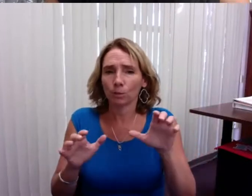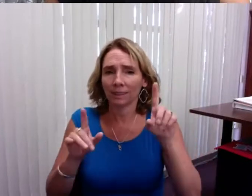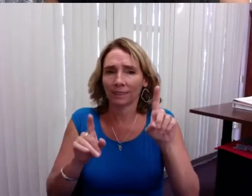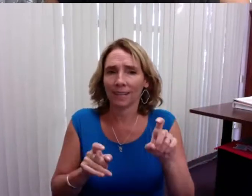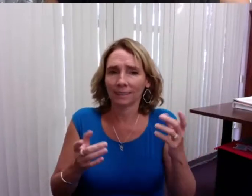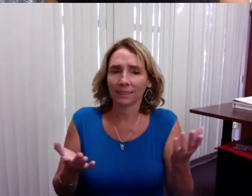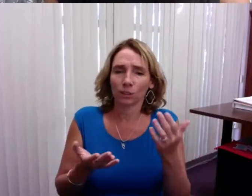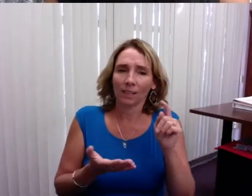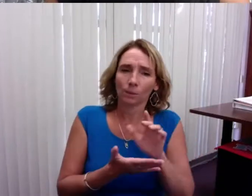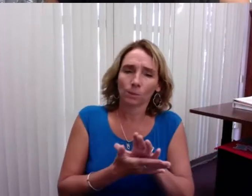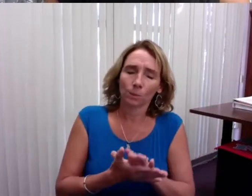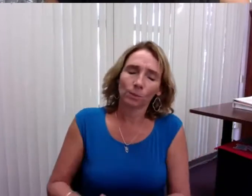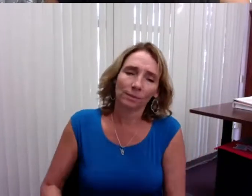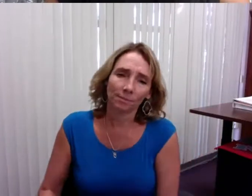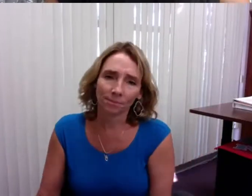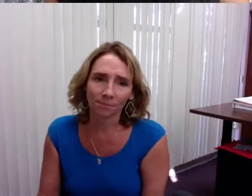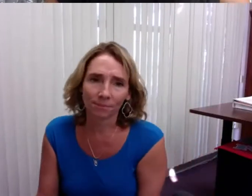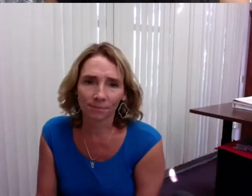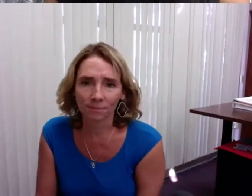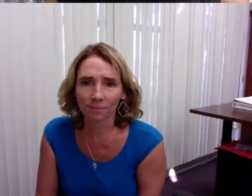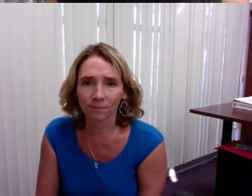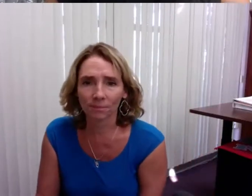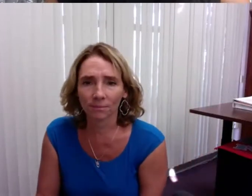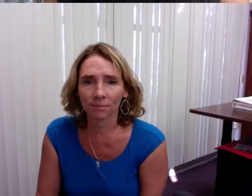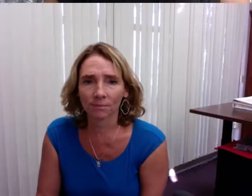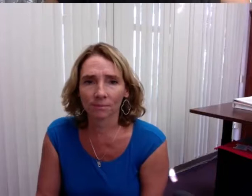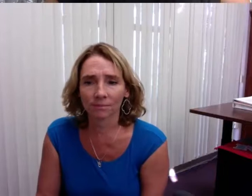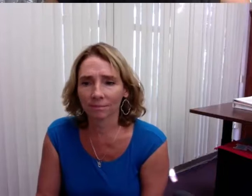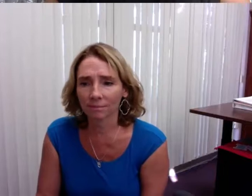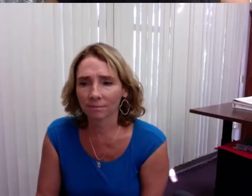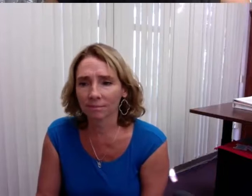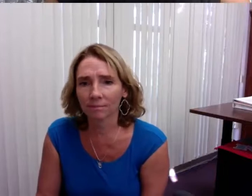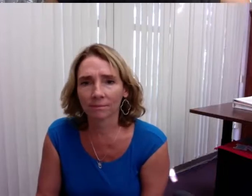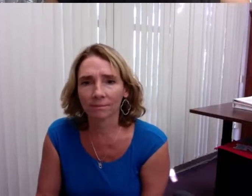it's that much more convenient to conduct the test.